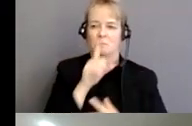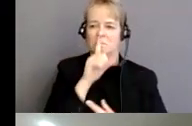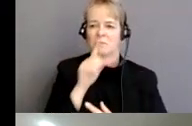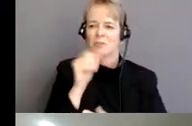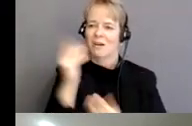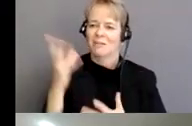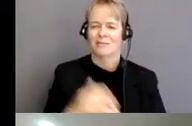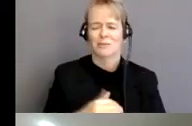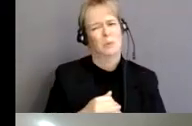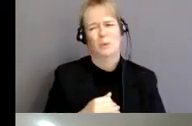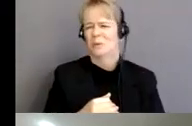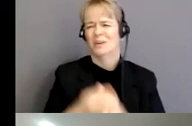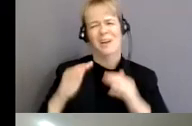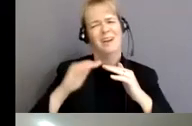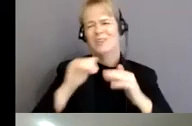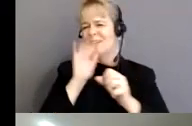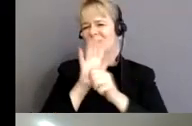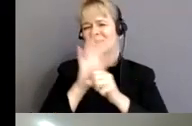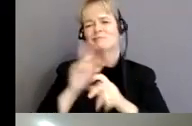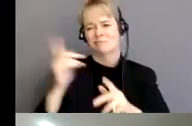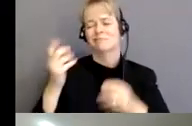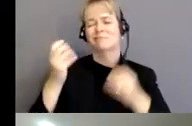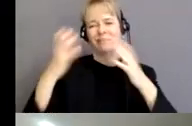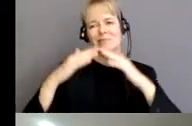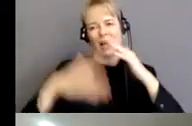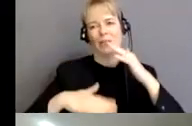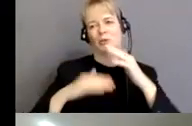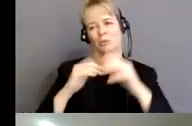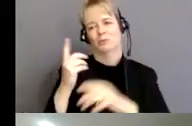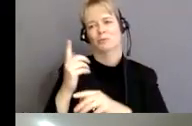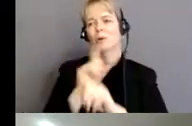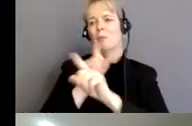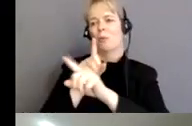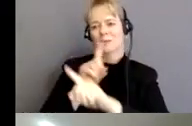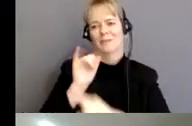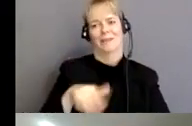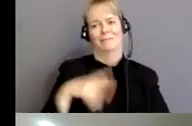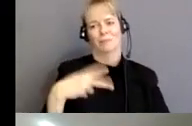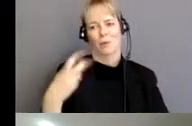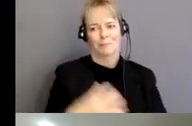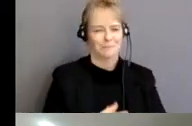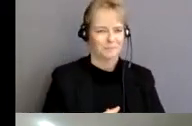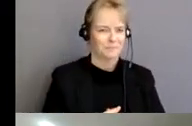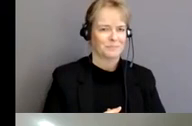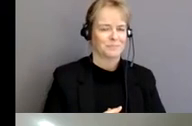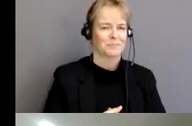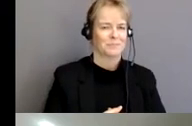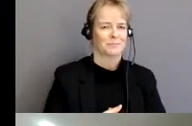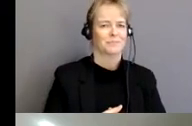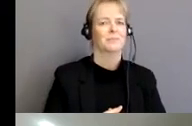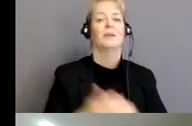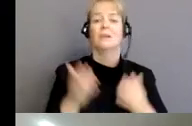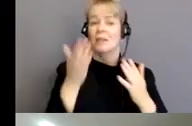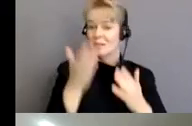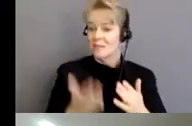So we just want to talk today in particular about some of the frauds that we're seeing that are specific to the